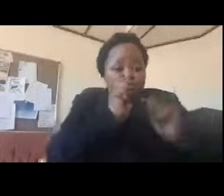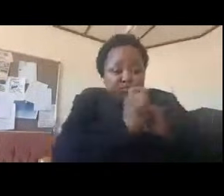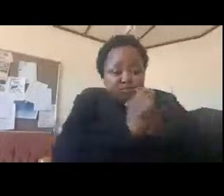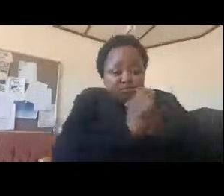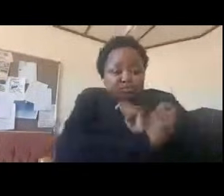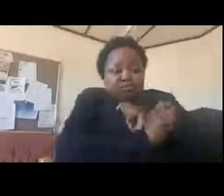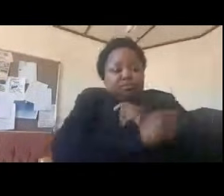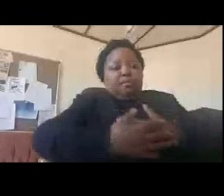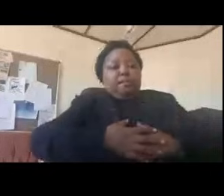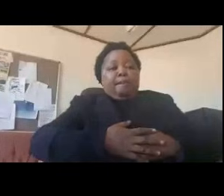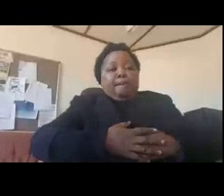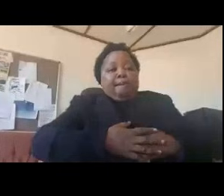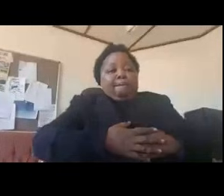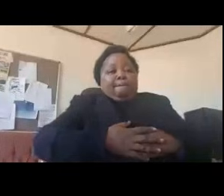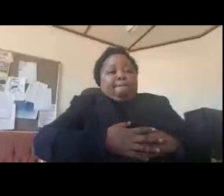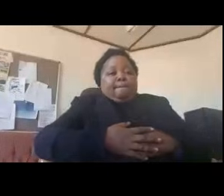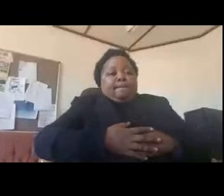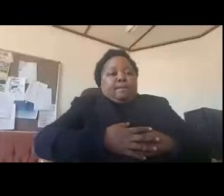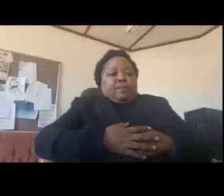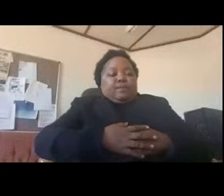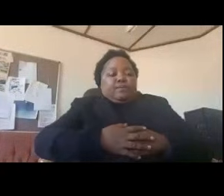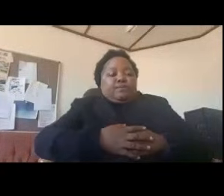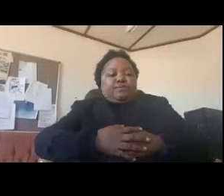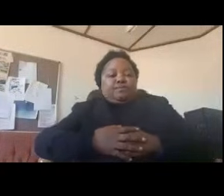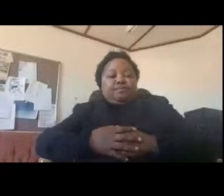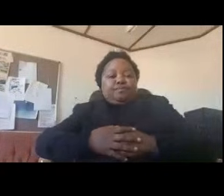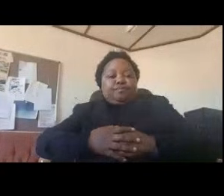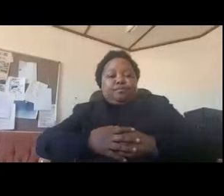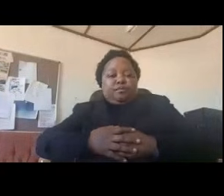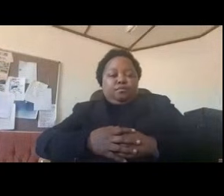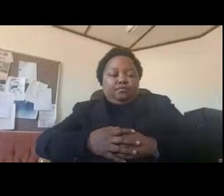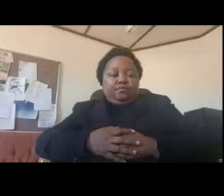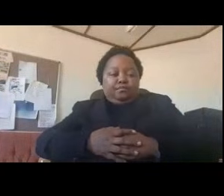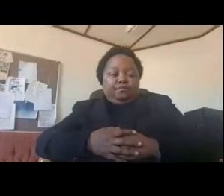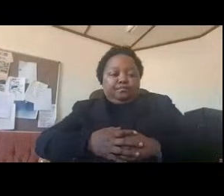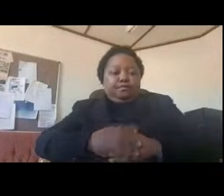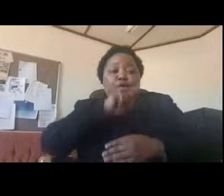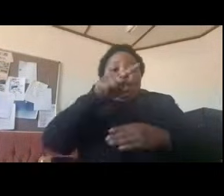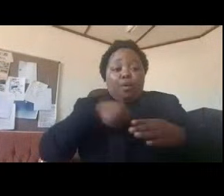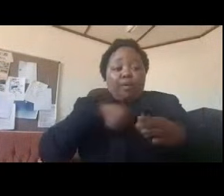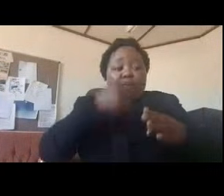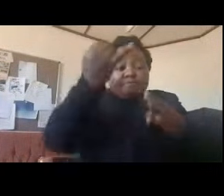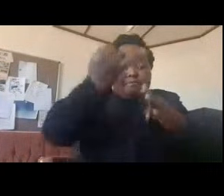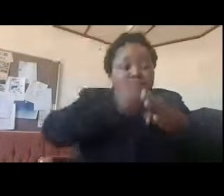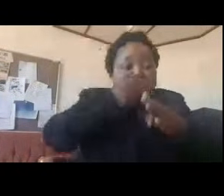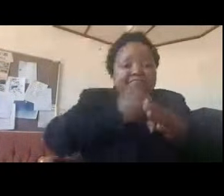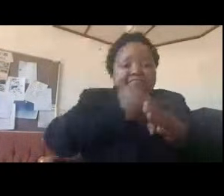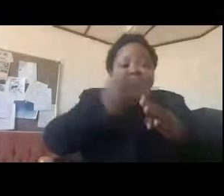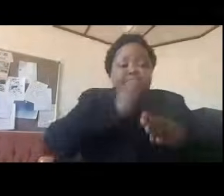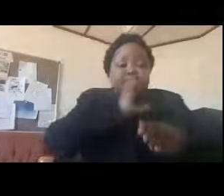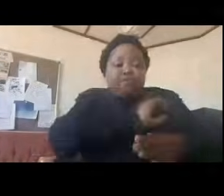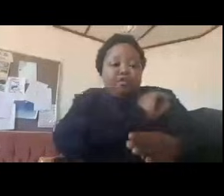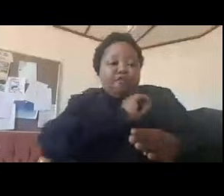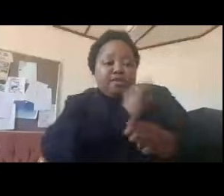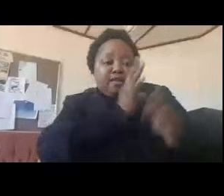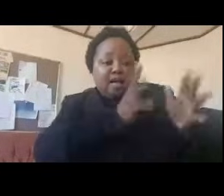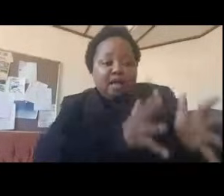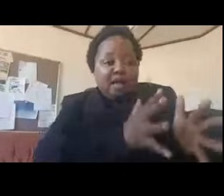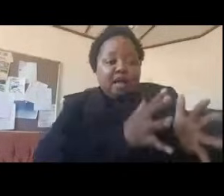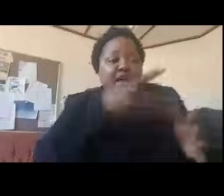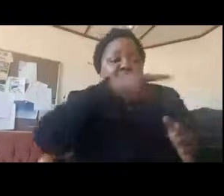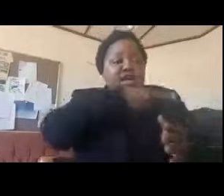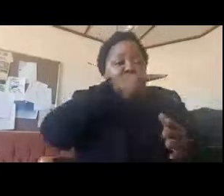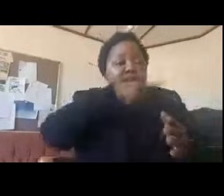We talk a lot about gender mainstreaming. We train officers. We add gender focal points. We include women